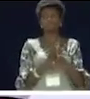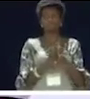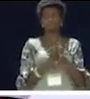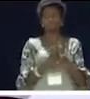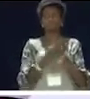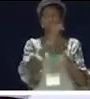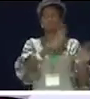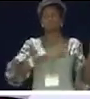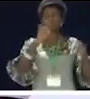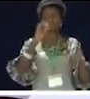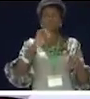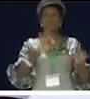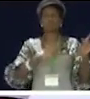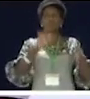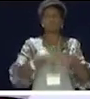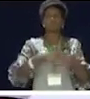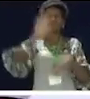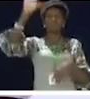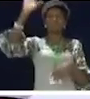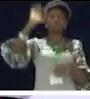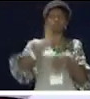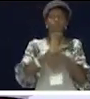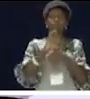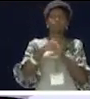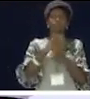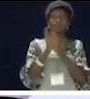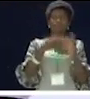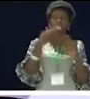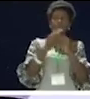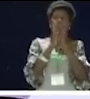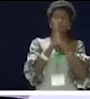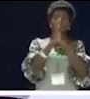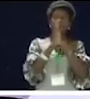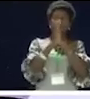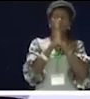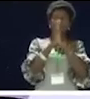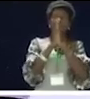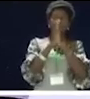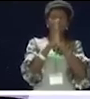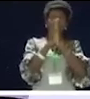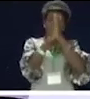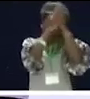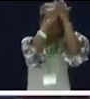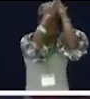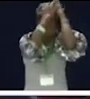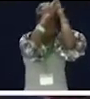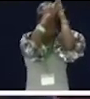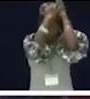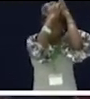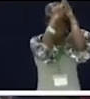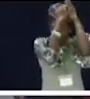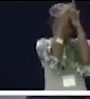And have mercy on your church. Open your mouth and cry to the Almighty God.